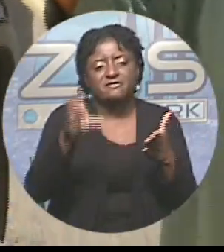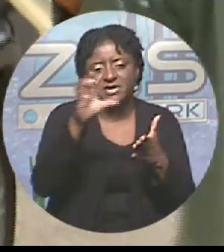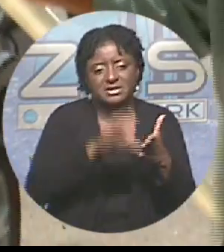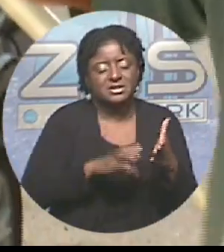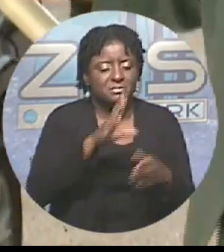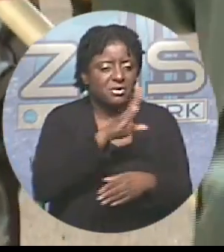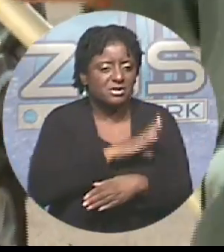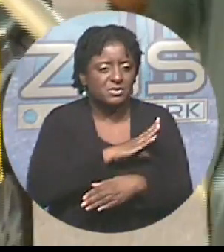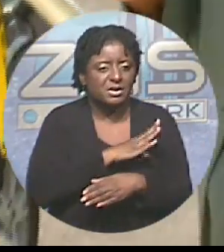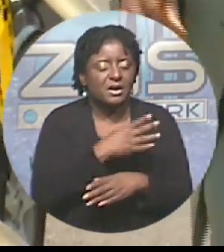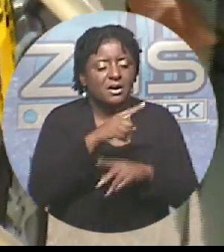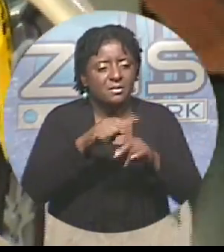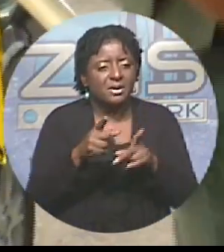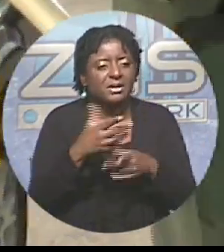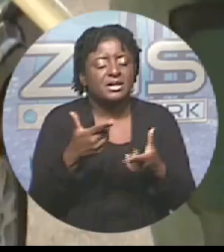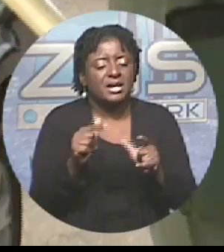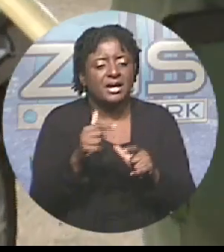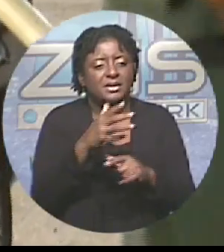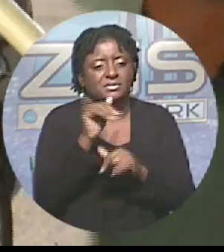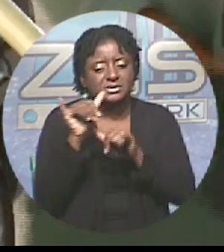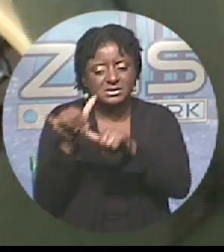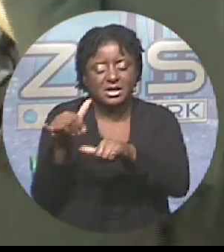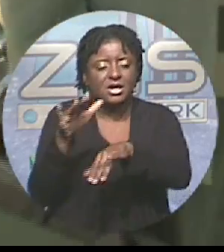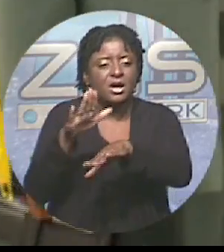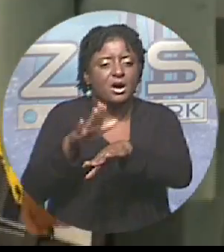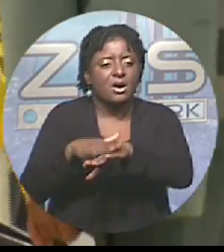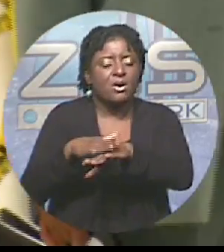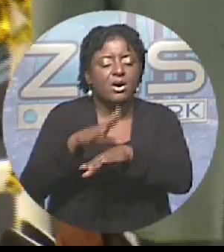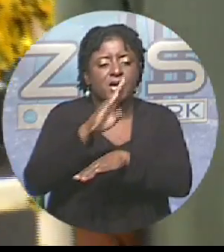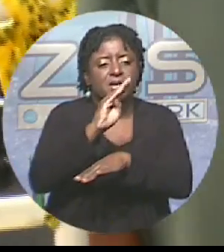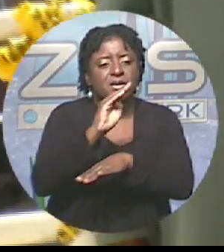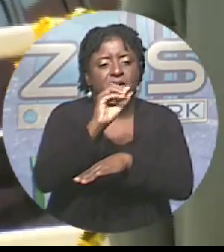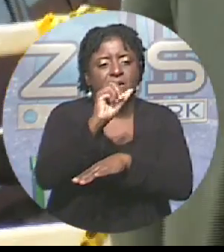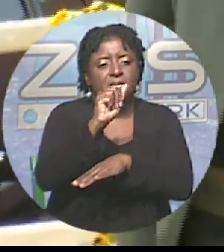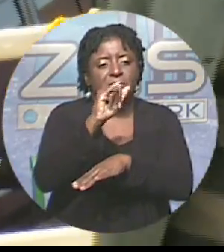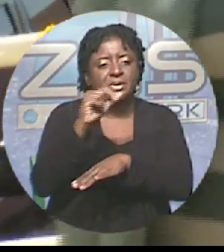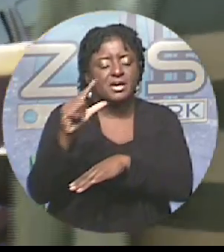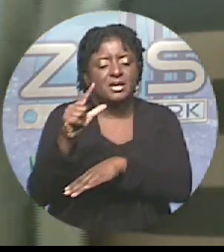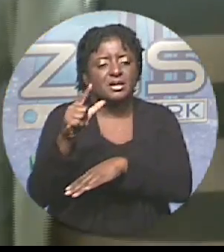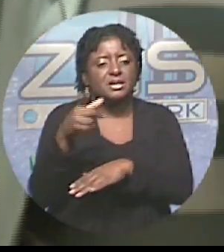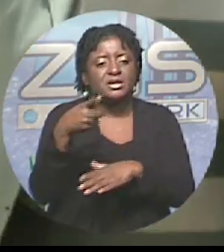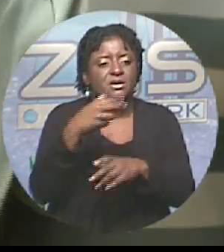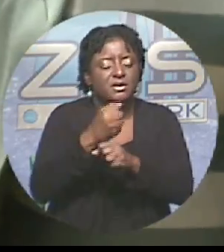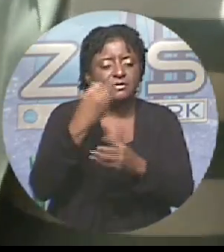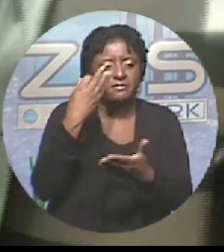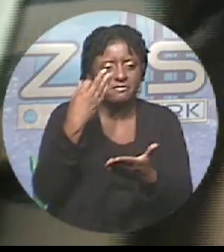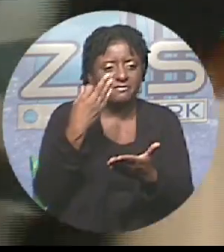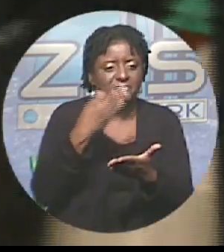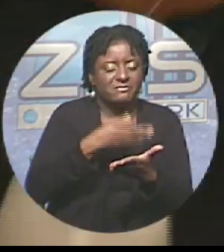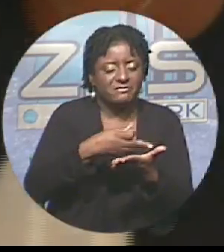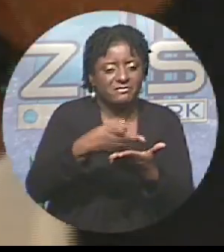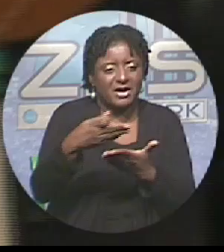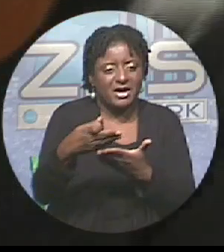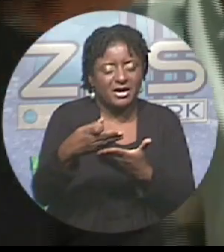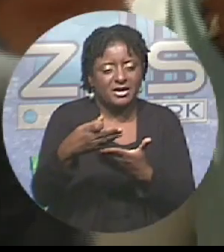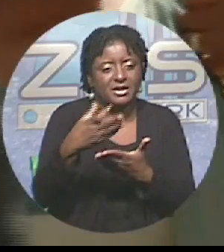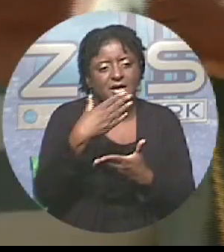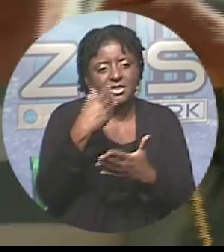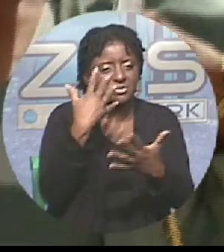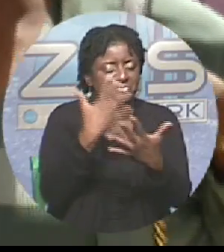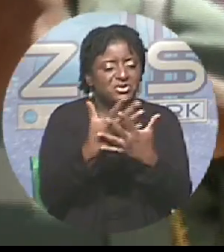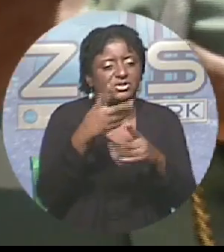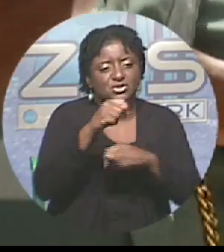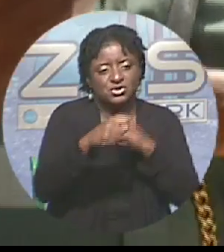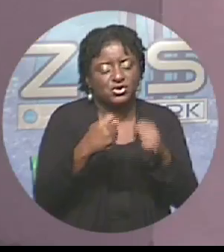allowed the 42-year-old to remain on bail. Whether Boswick receives a fine, a prison term, or both depends on the discretion